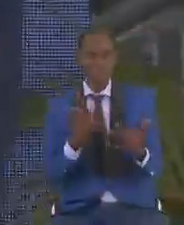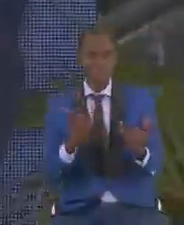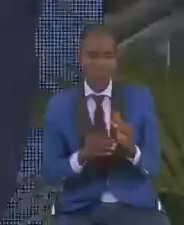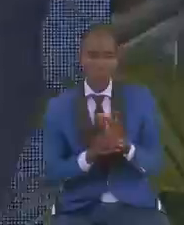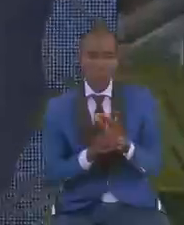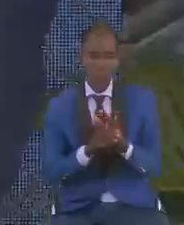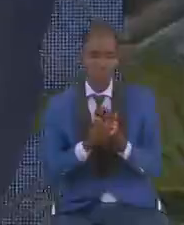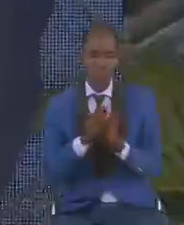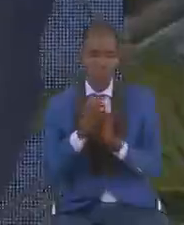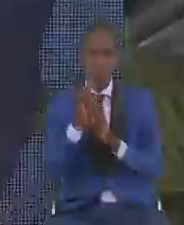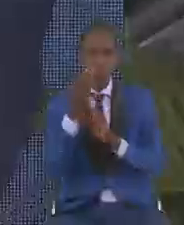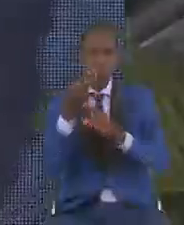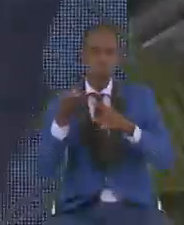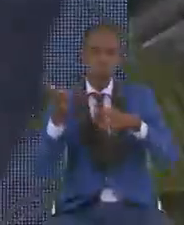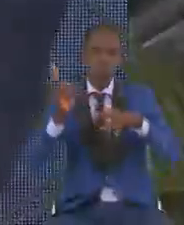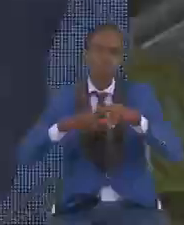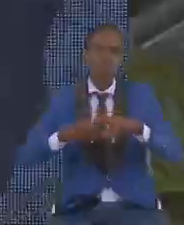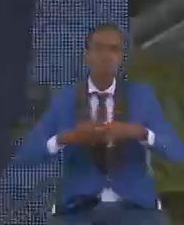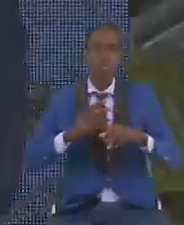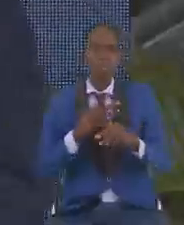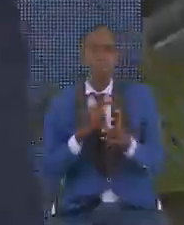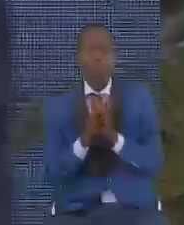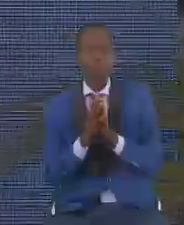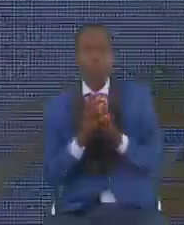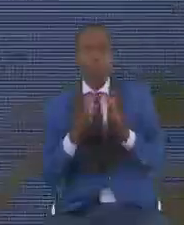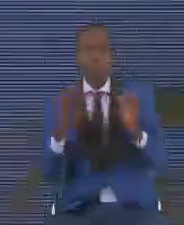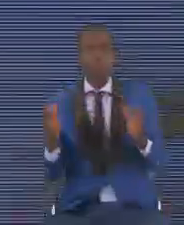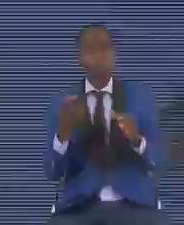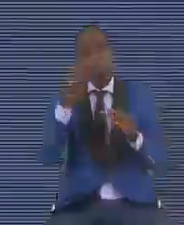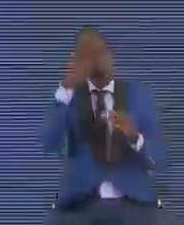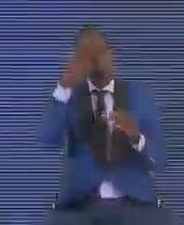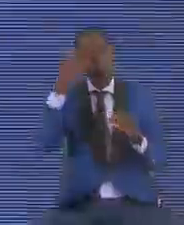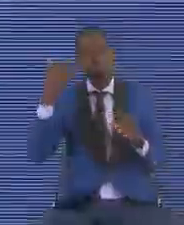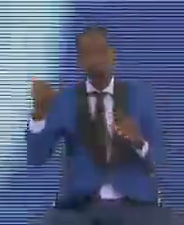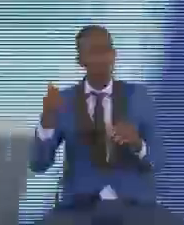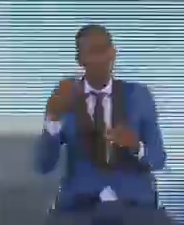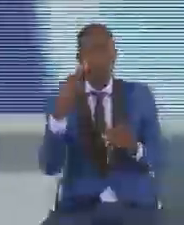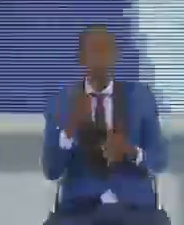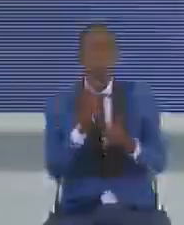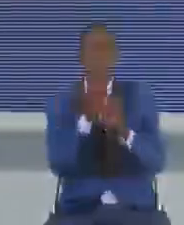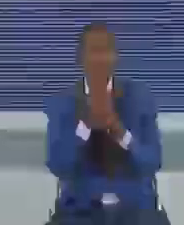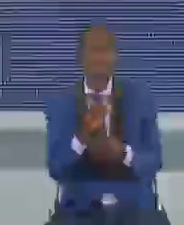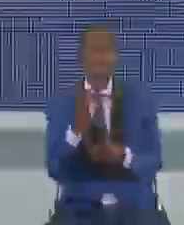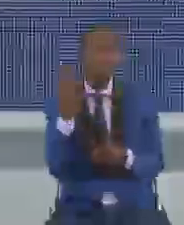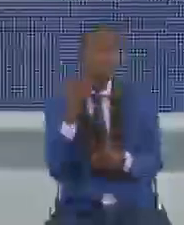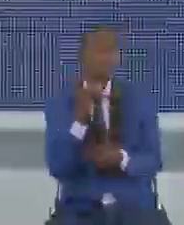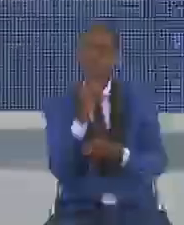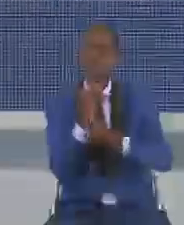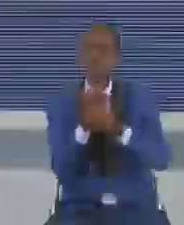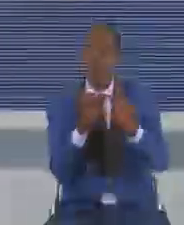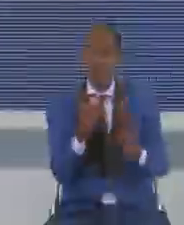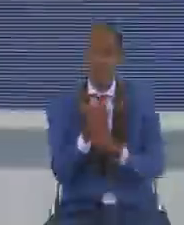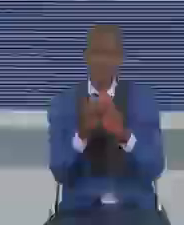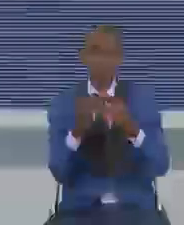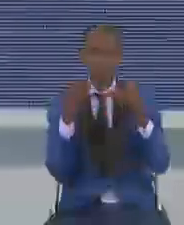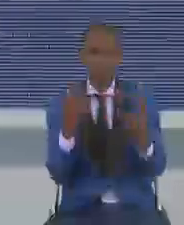then everything has been dormant because the gift was not used. Now, Paul